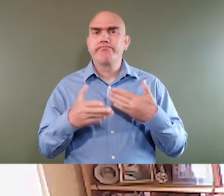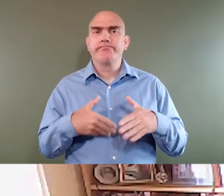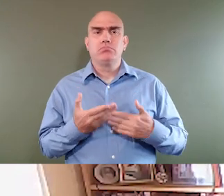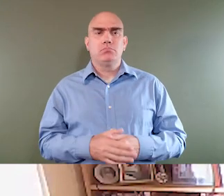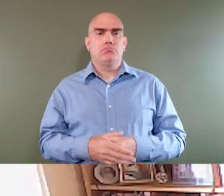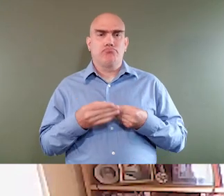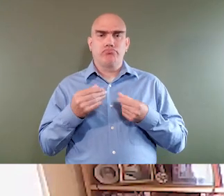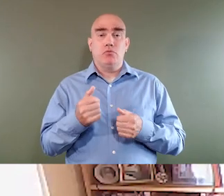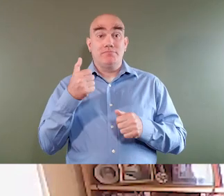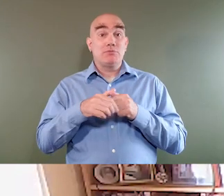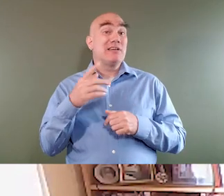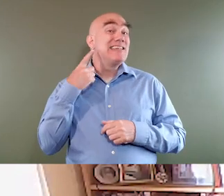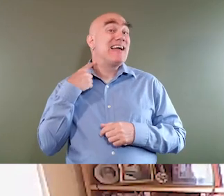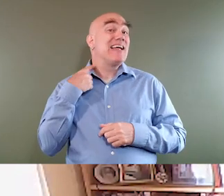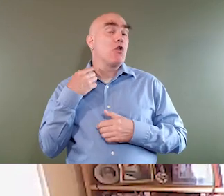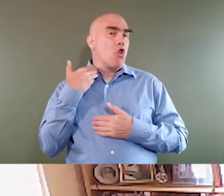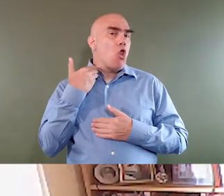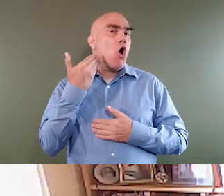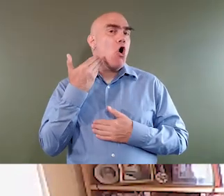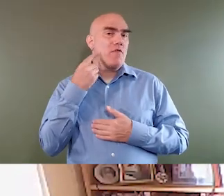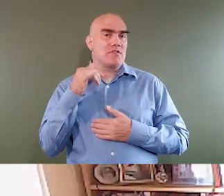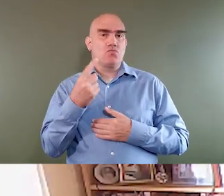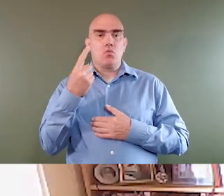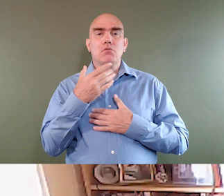Remember to keep your neck long for this one.